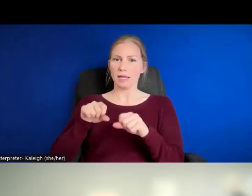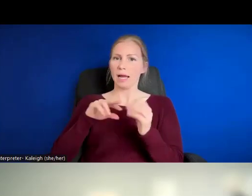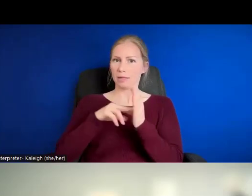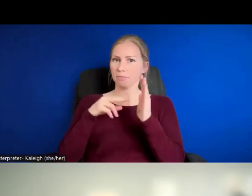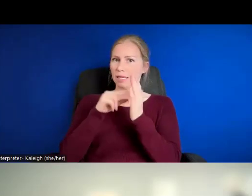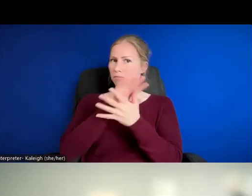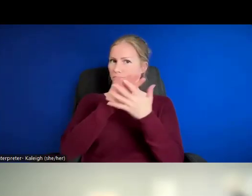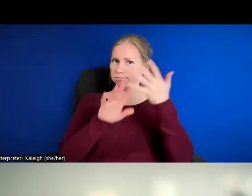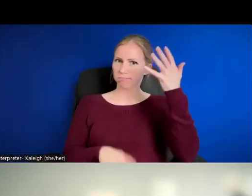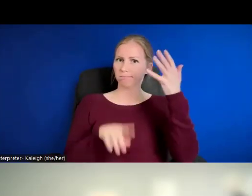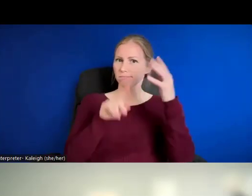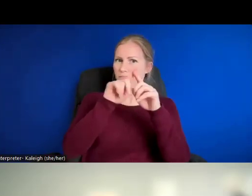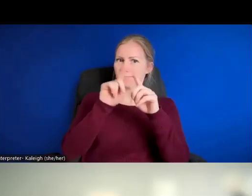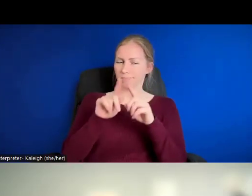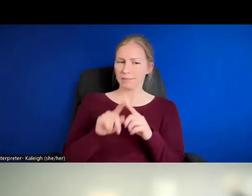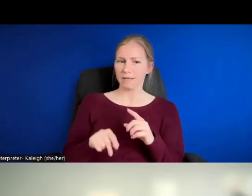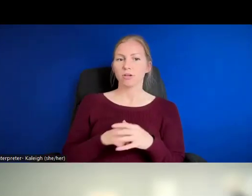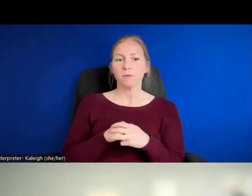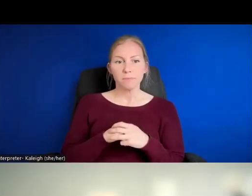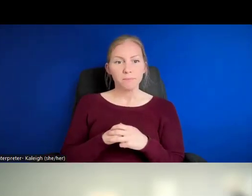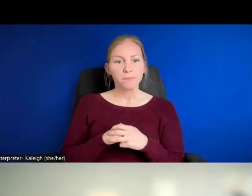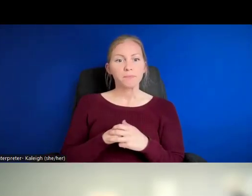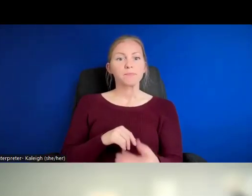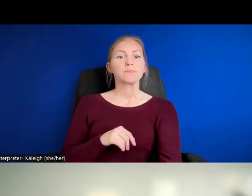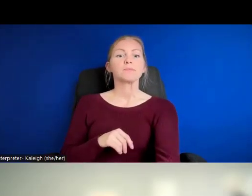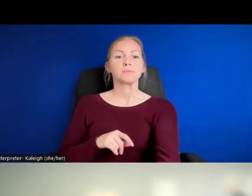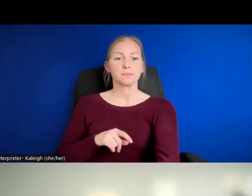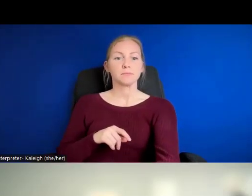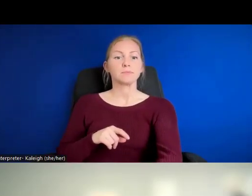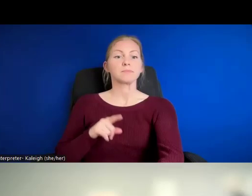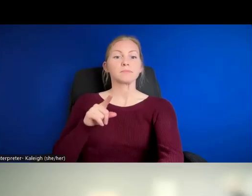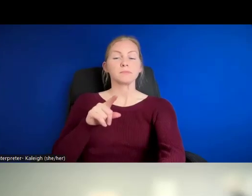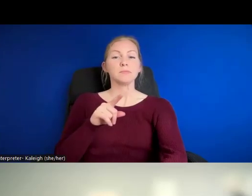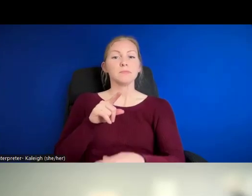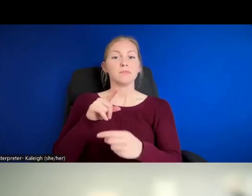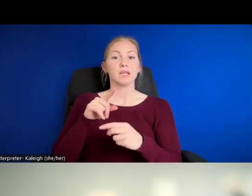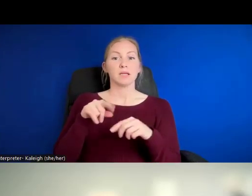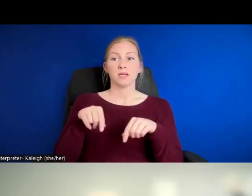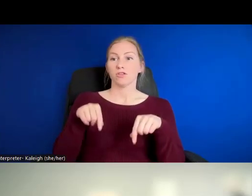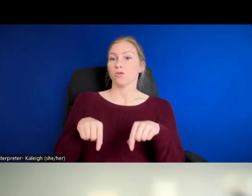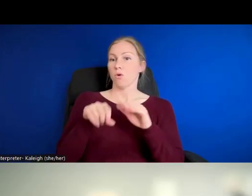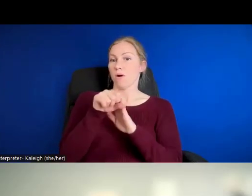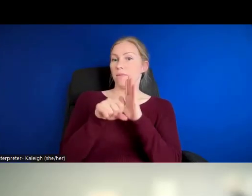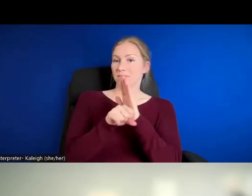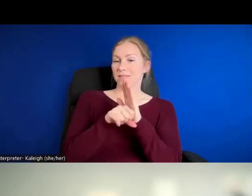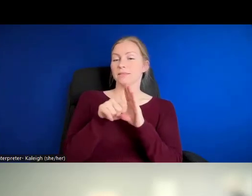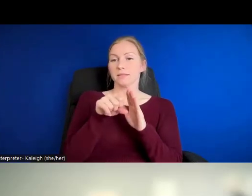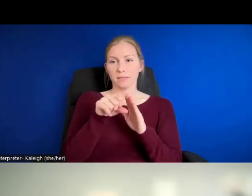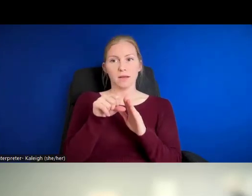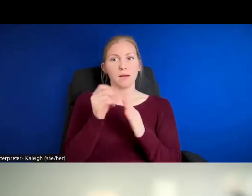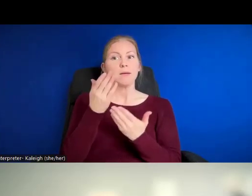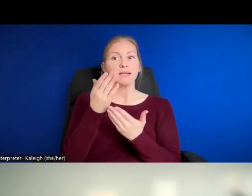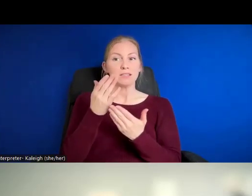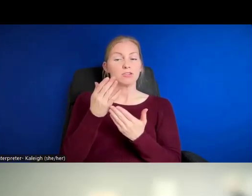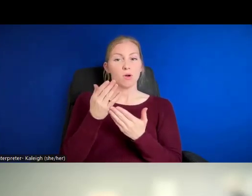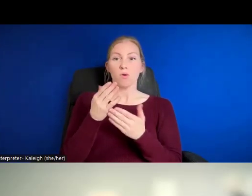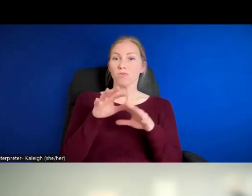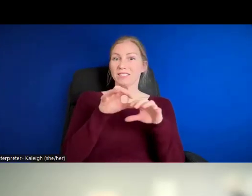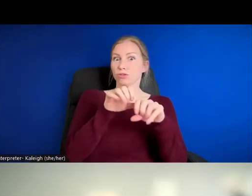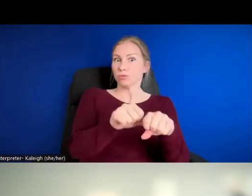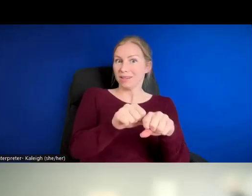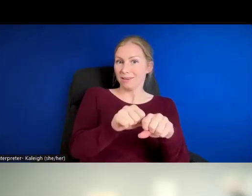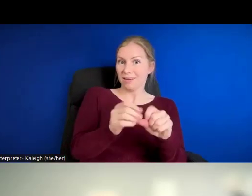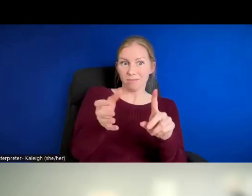of a person under the law in Massachusetts may only be used in cases of emergency.